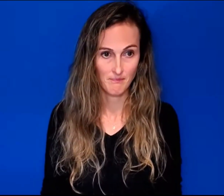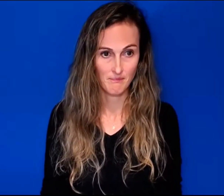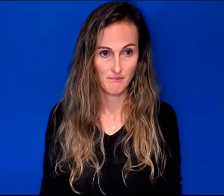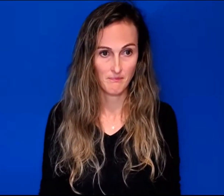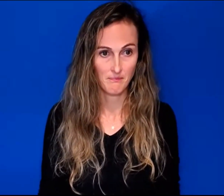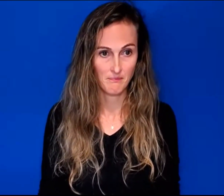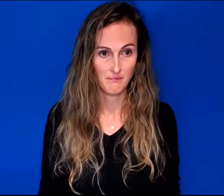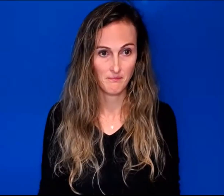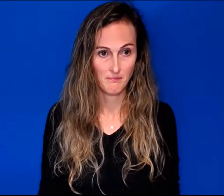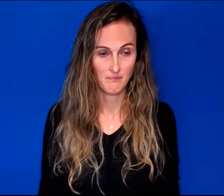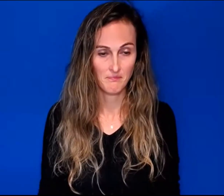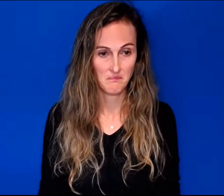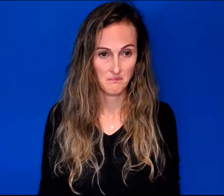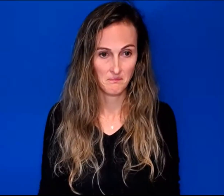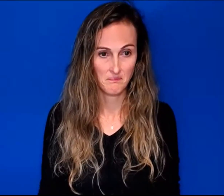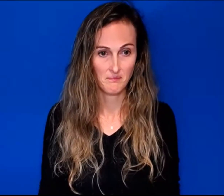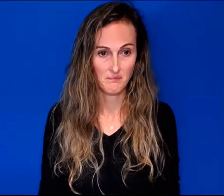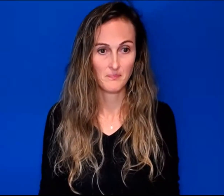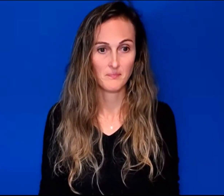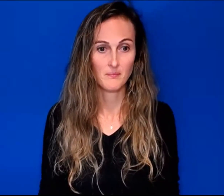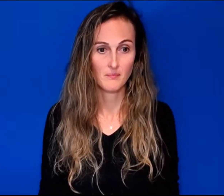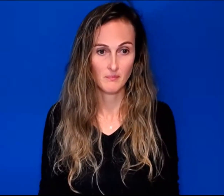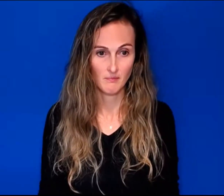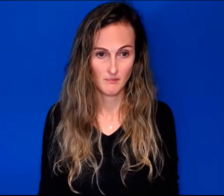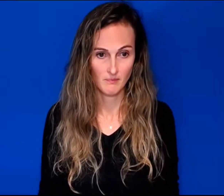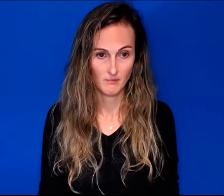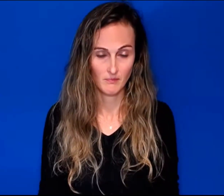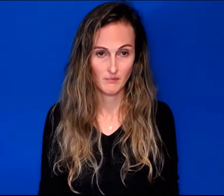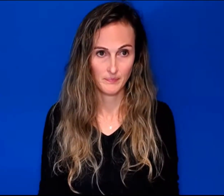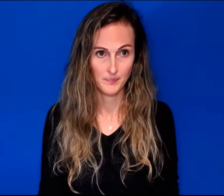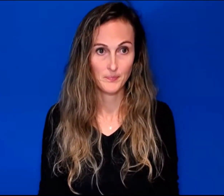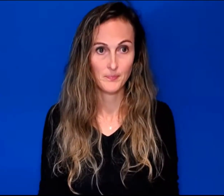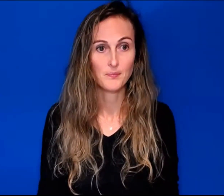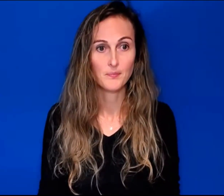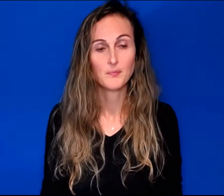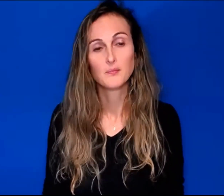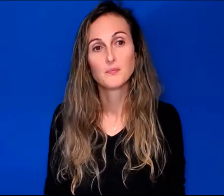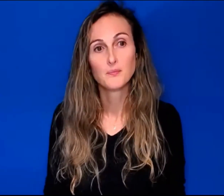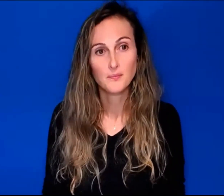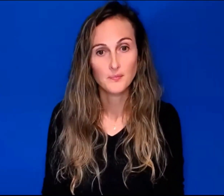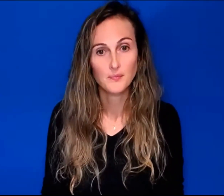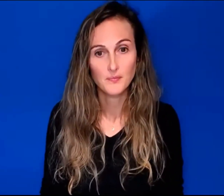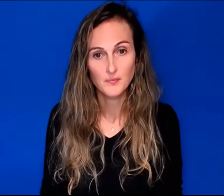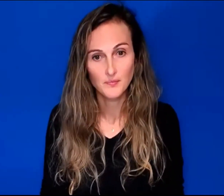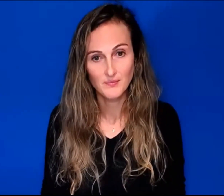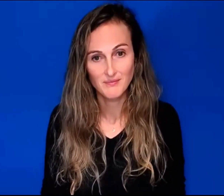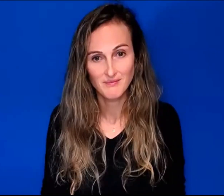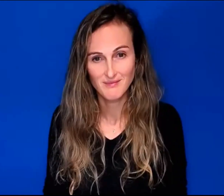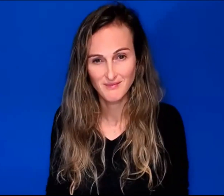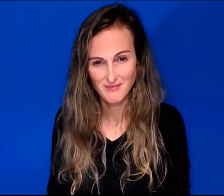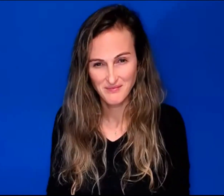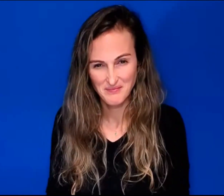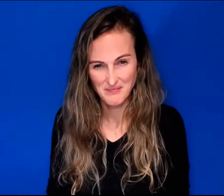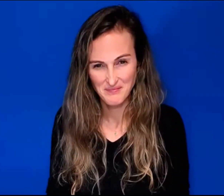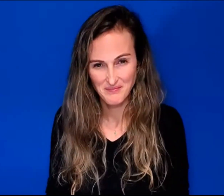looking for anyone to join us. If you have any questions, please feel free to reach out to me,